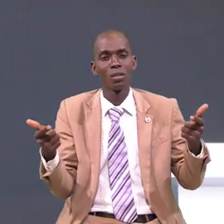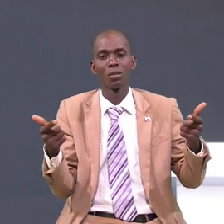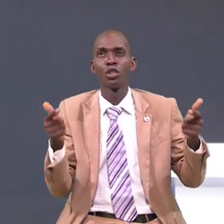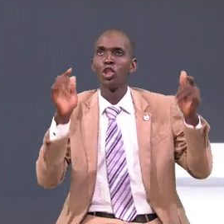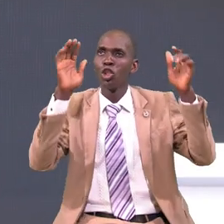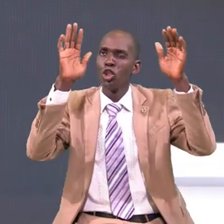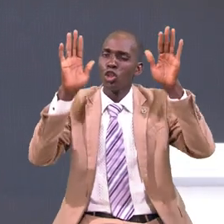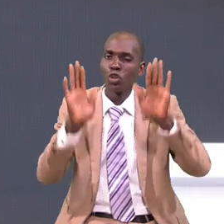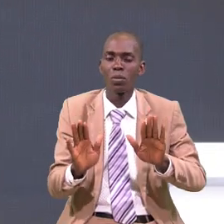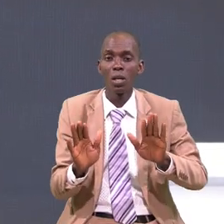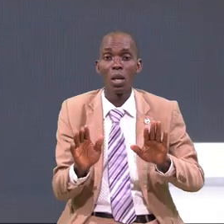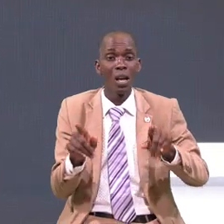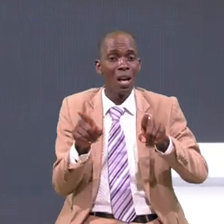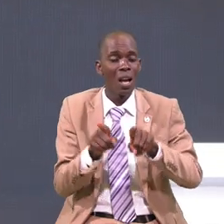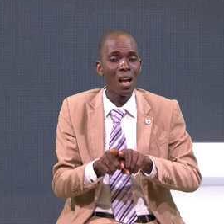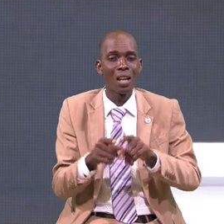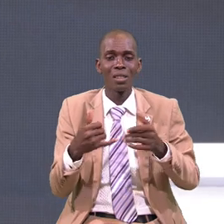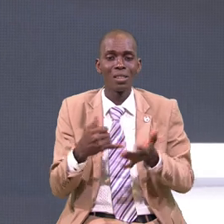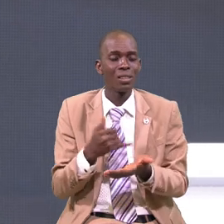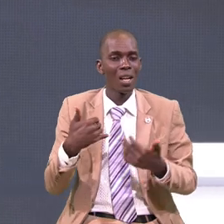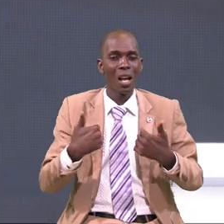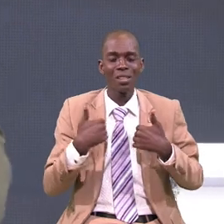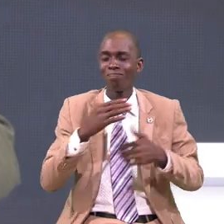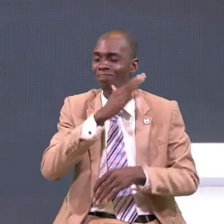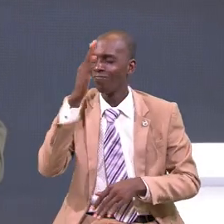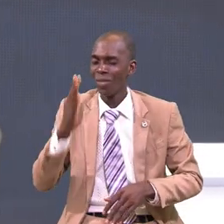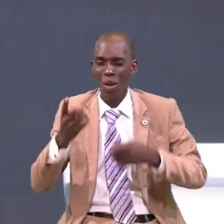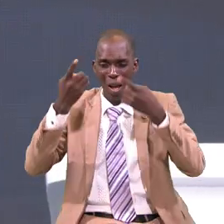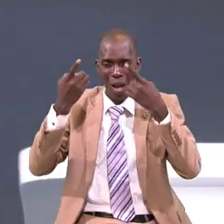as had never happened in the world before.